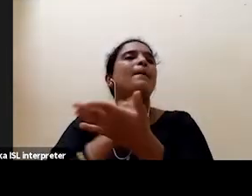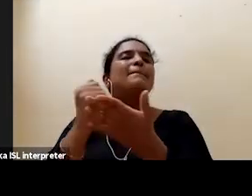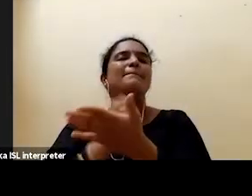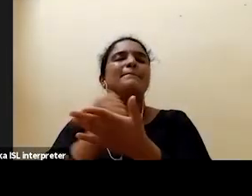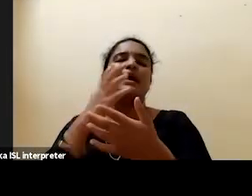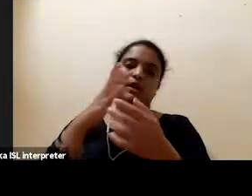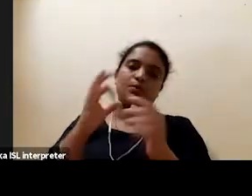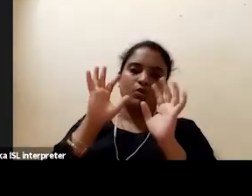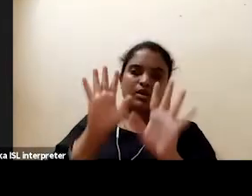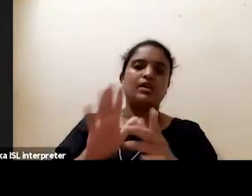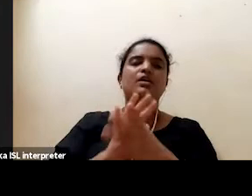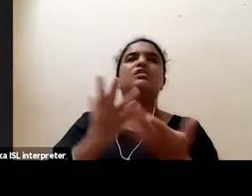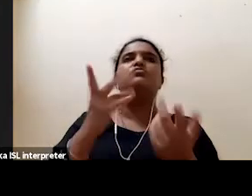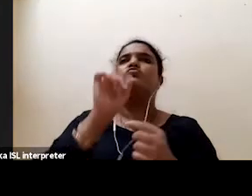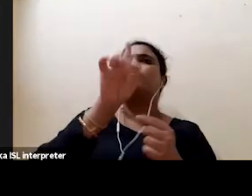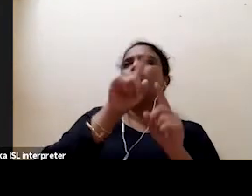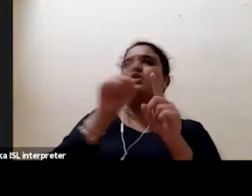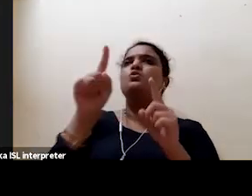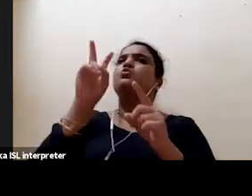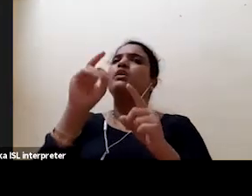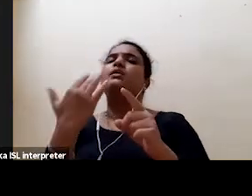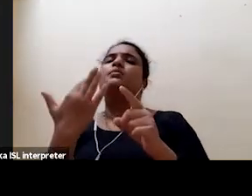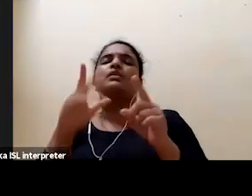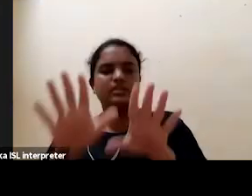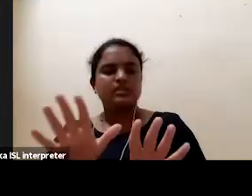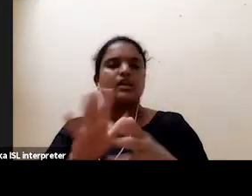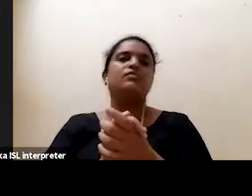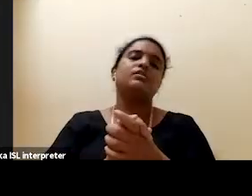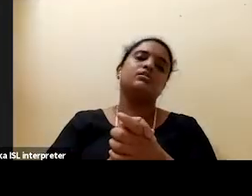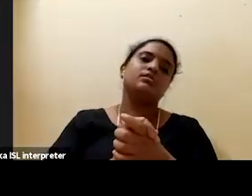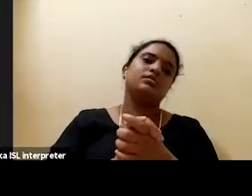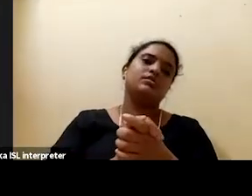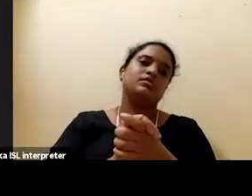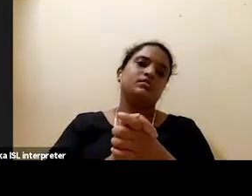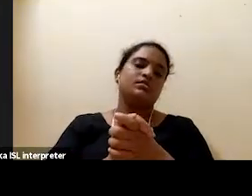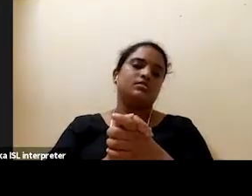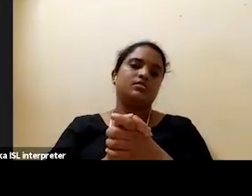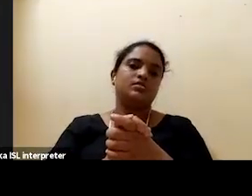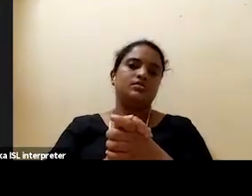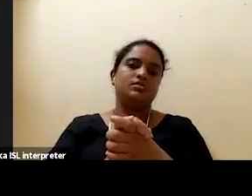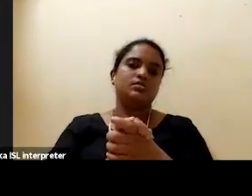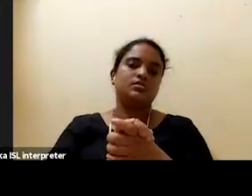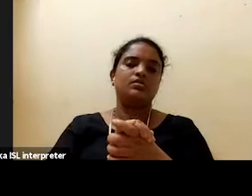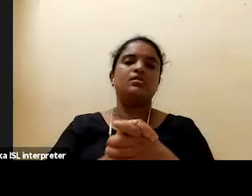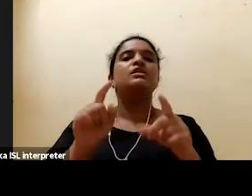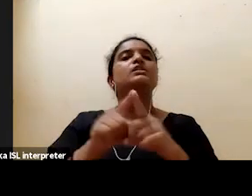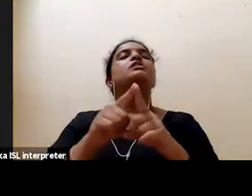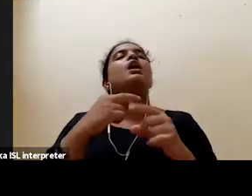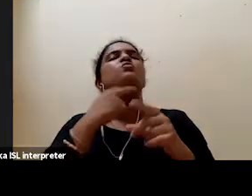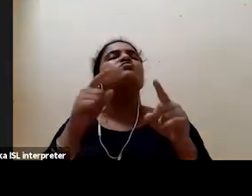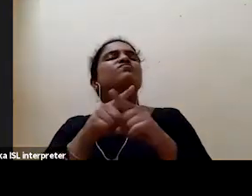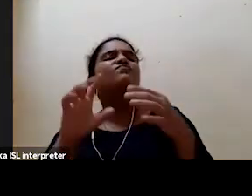15 to 20 minutes every single day, and automatically your voice will start being reflected in your